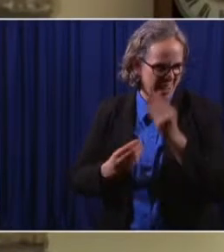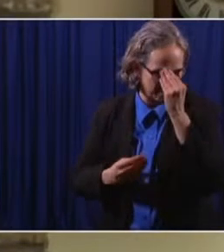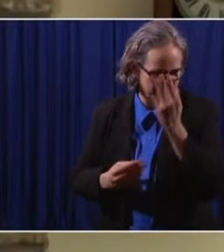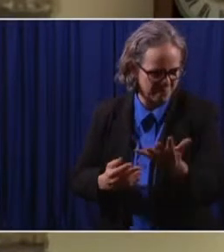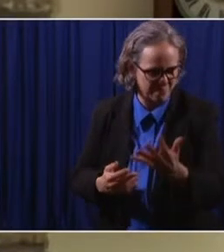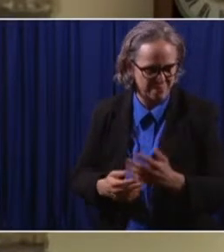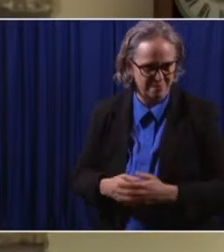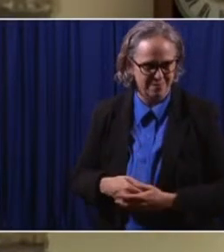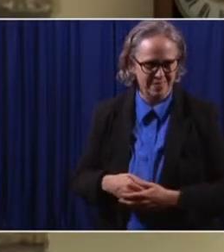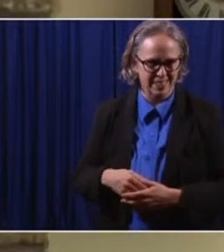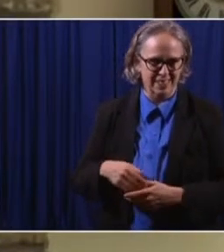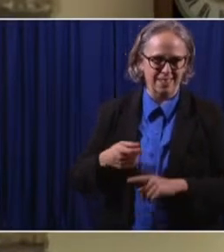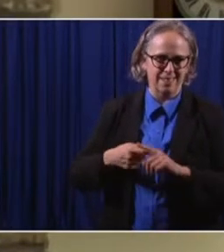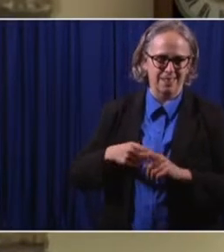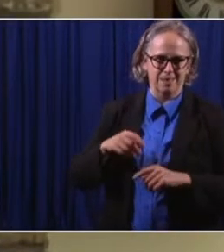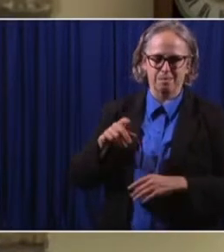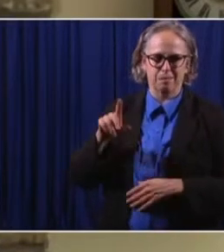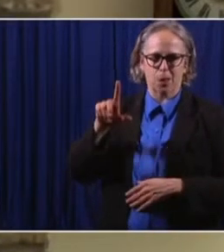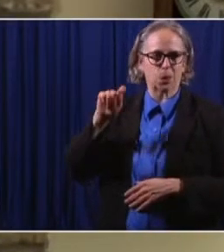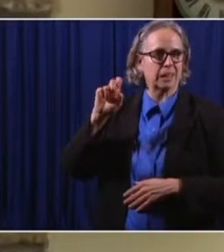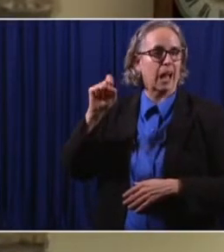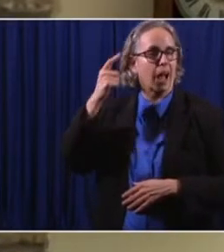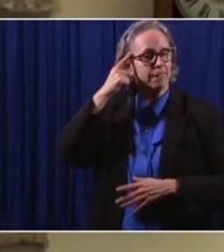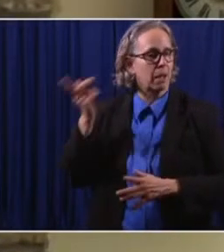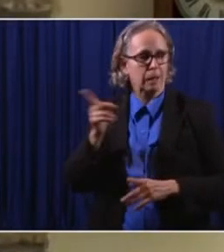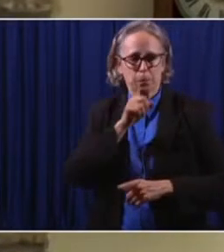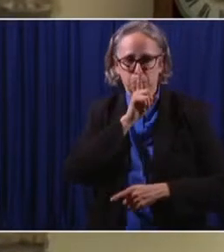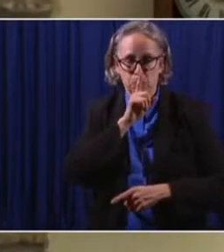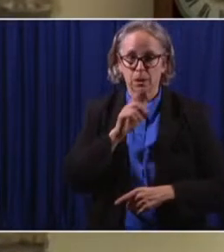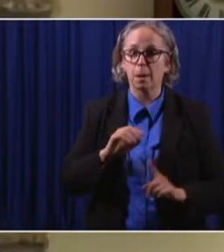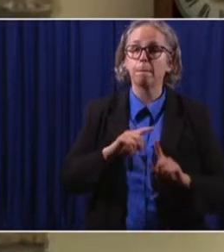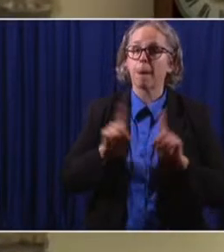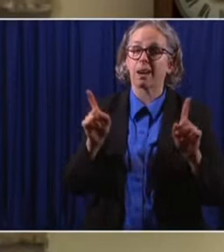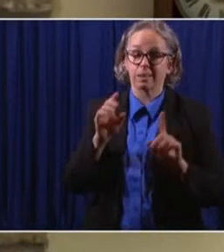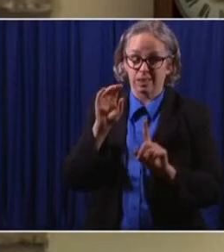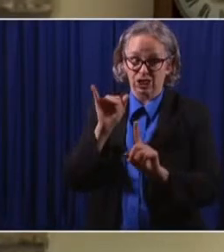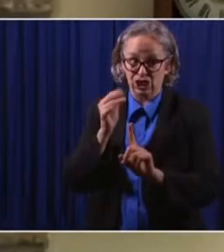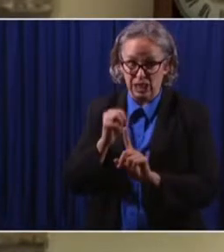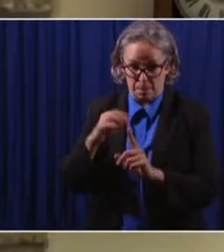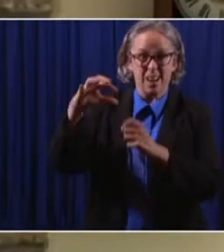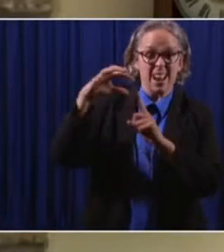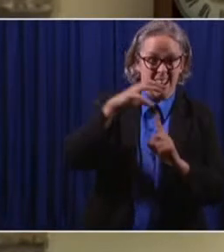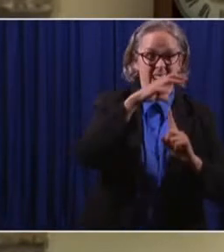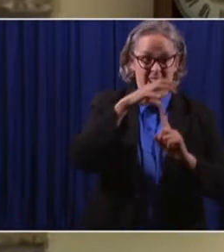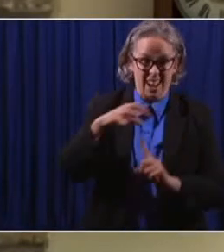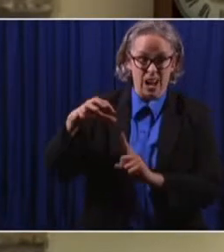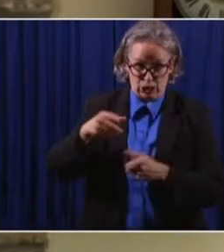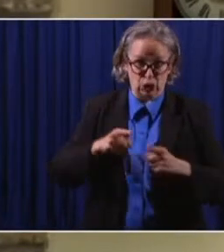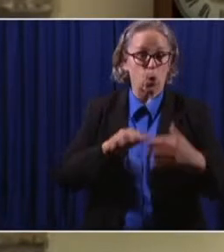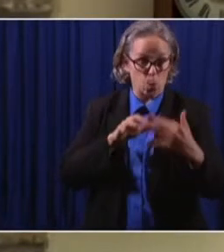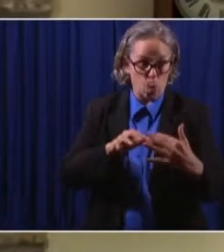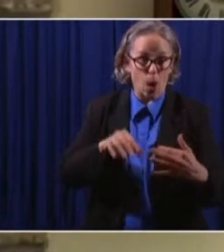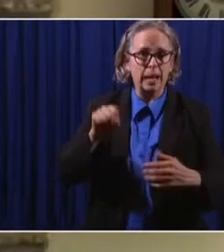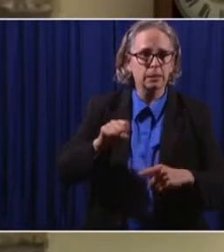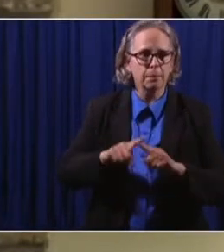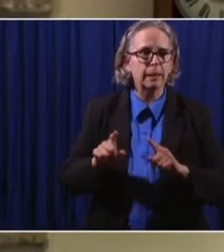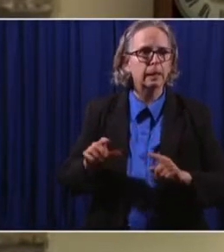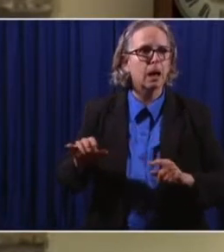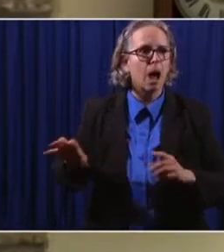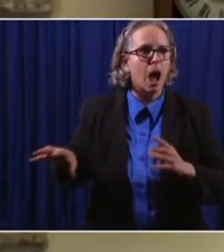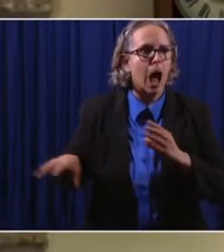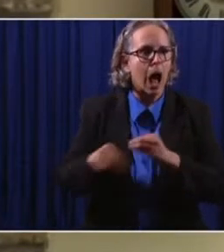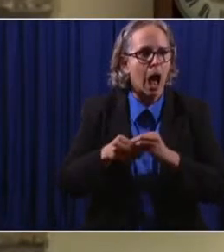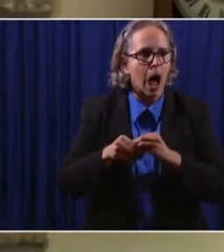is he's made a few more jumps and did that not too long ago,